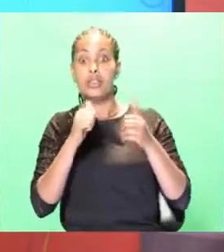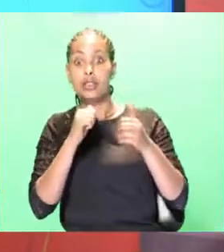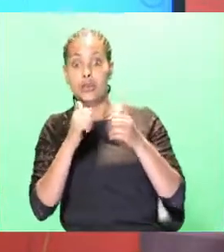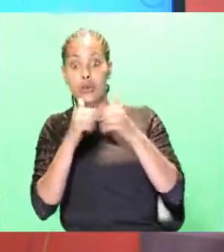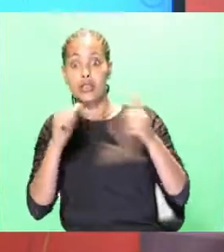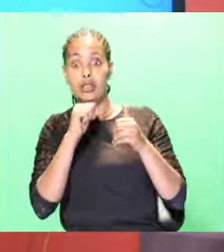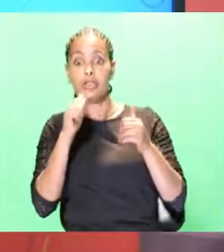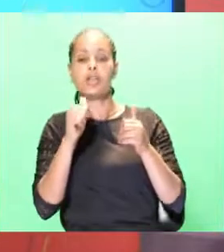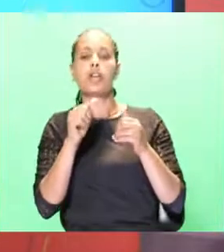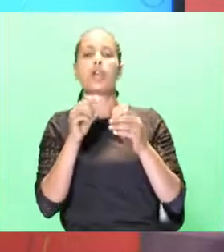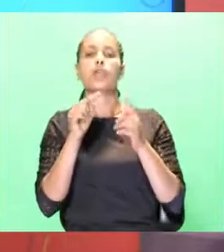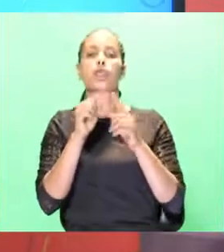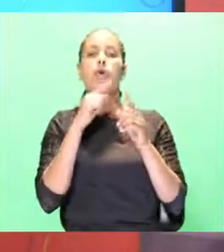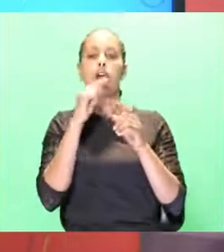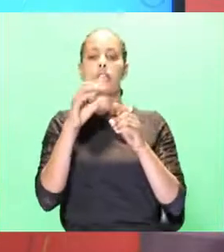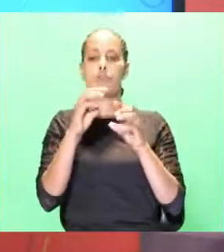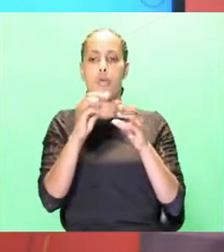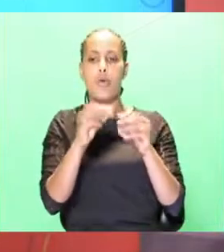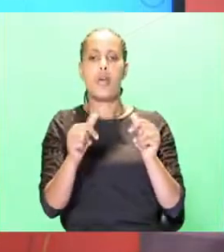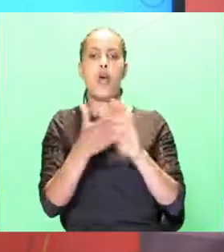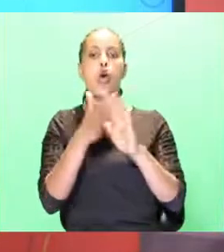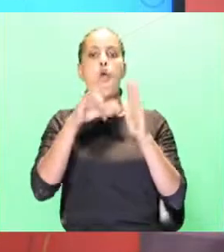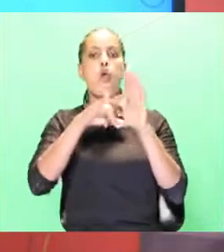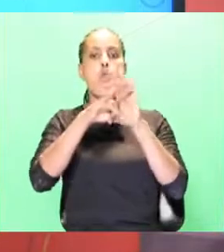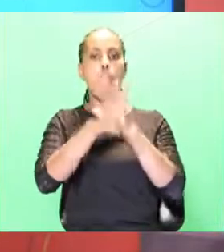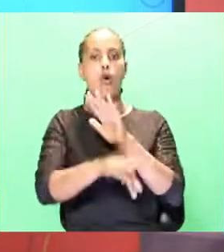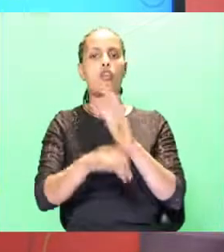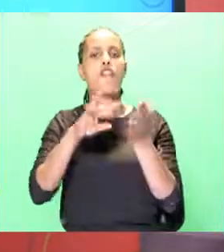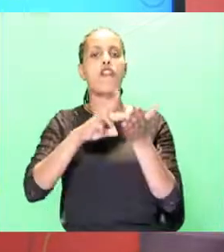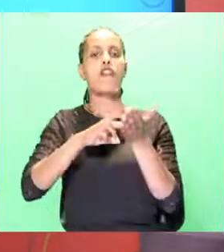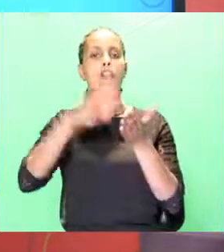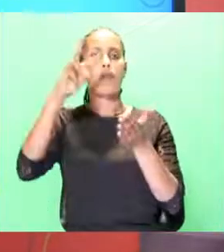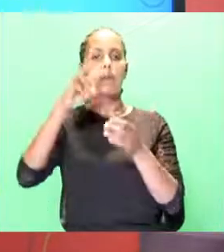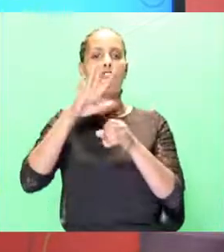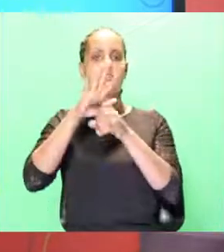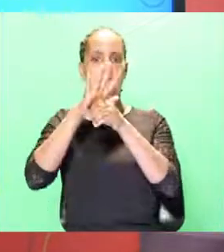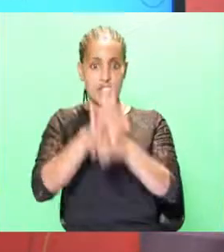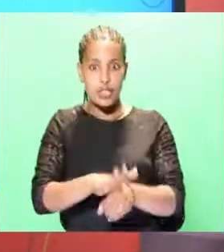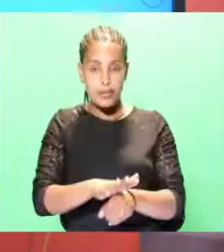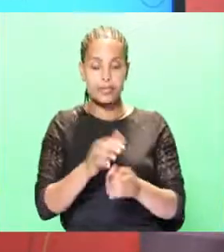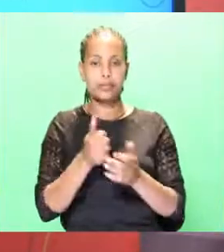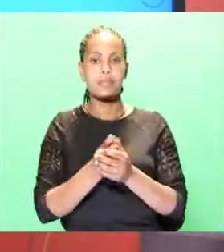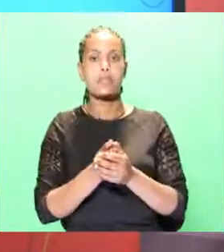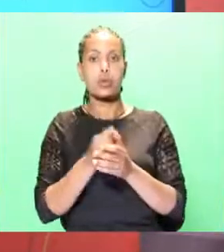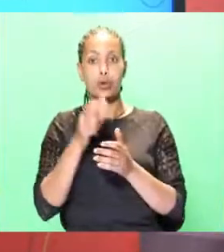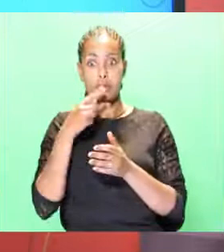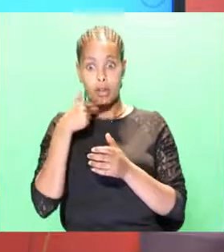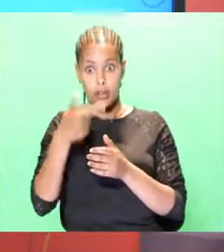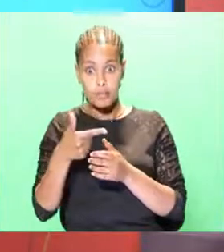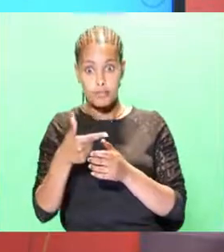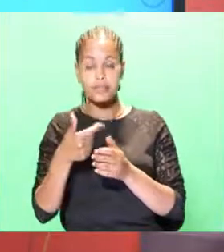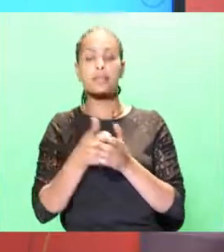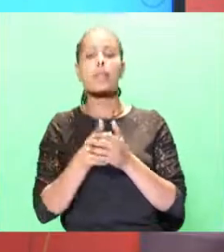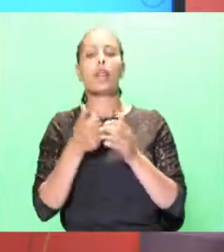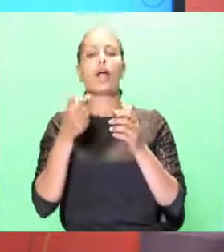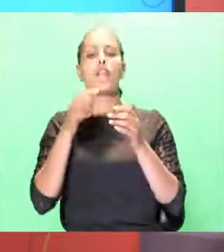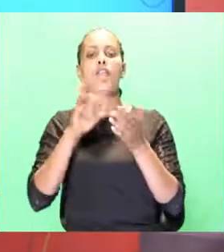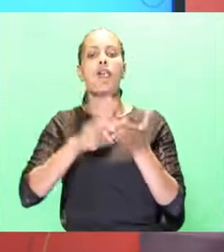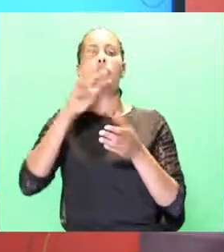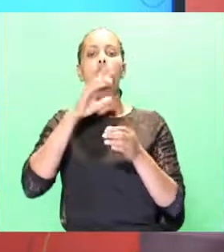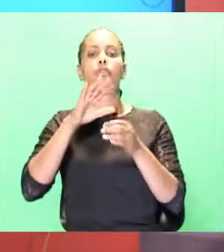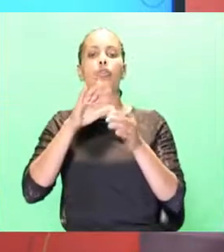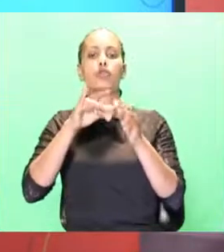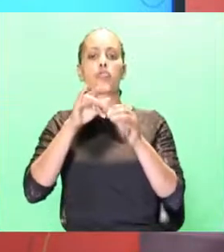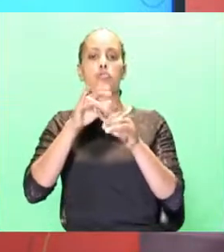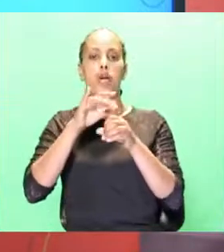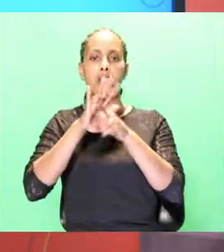solid into a solvent lowers its vapor pressure. You see, vapor pressure of a